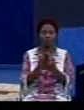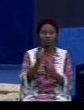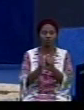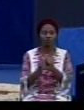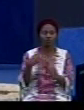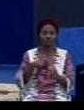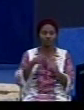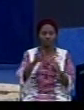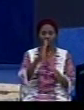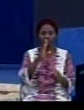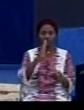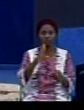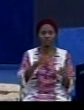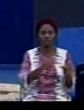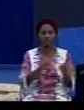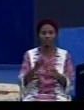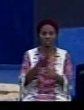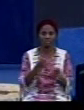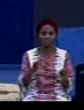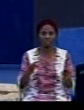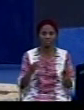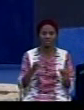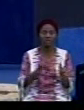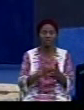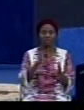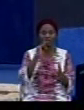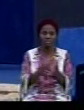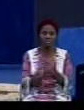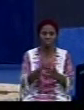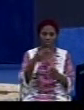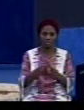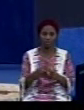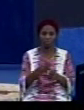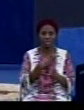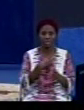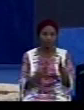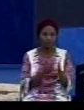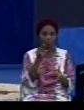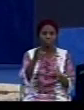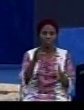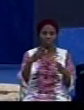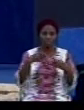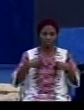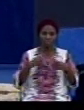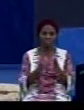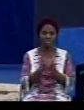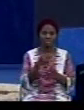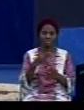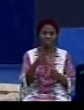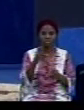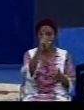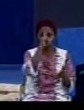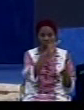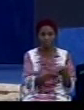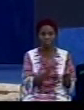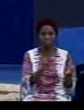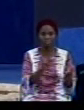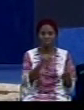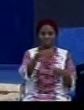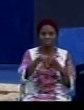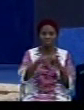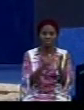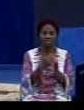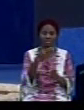that name. And once you accept that name, you believe in that name, you put your trust